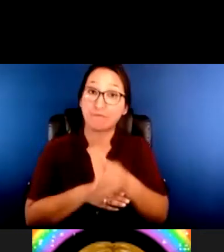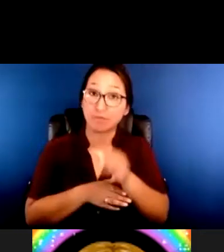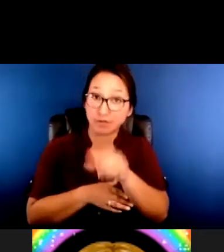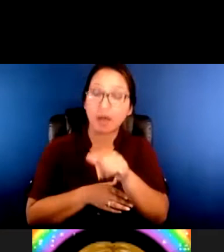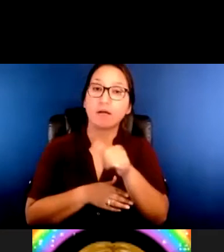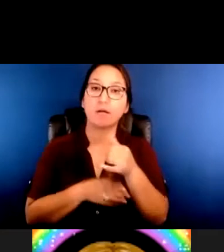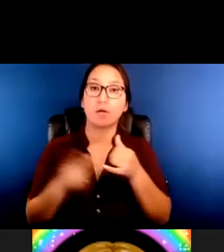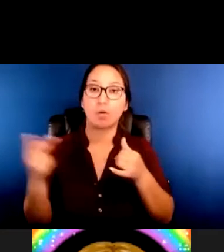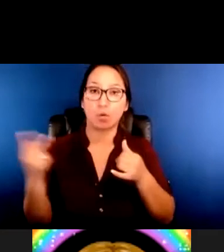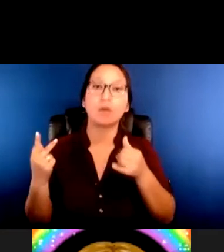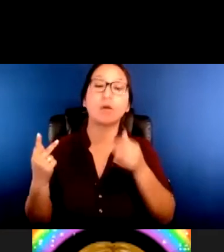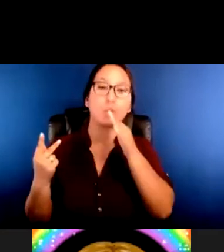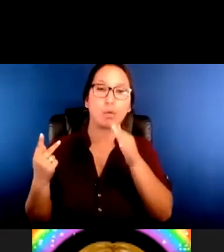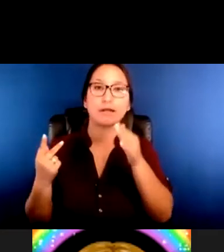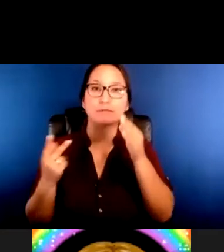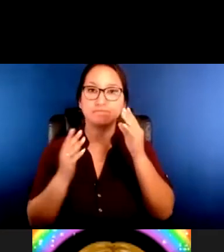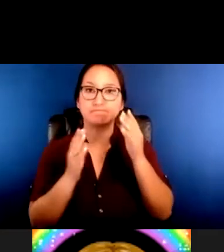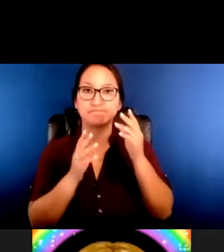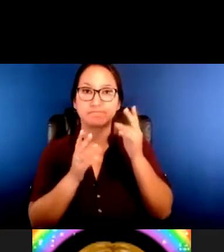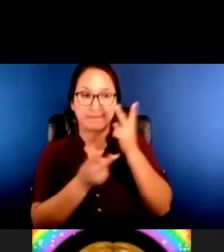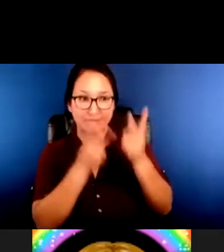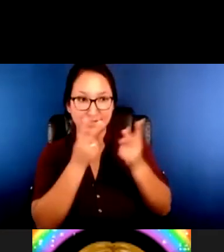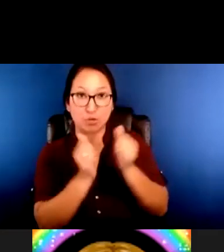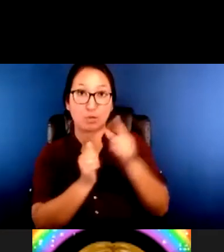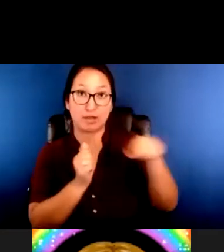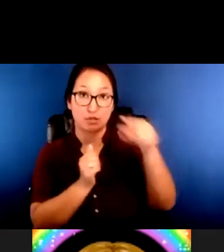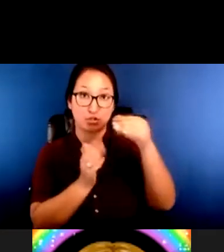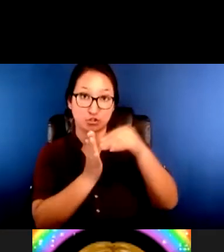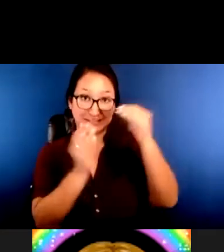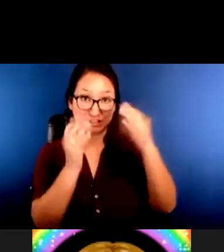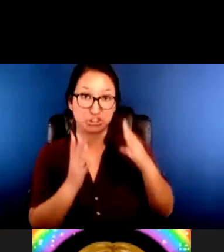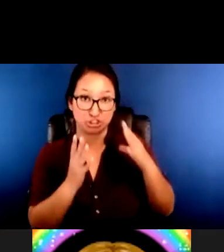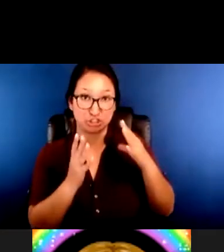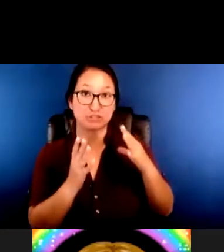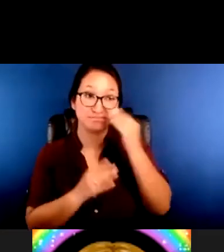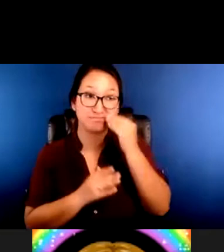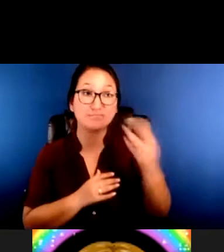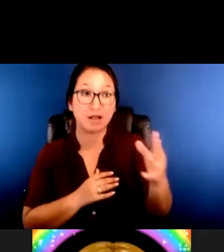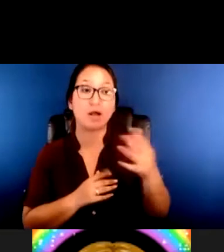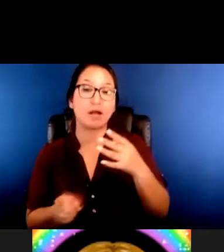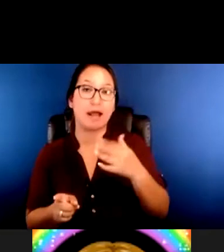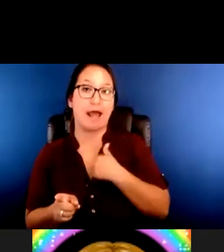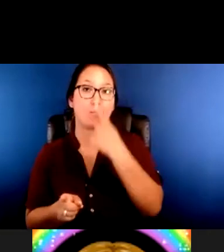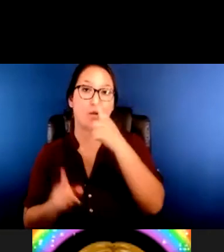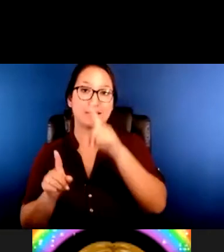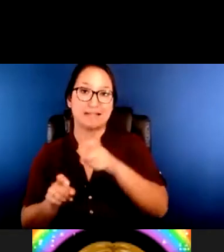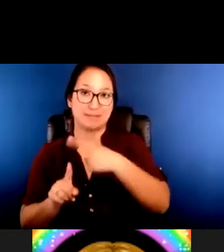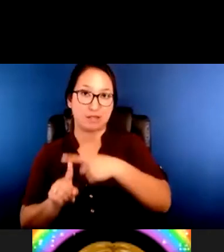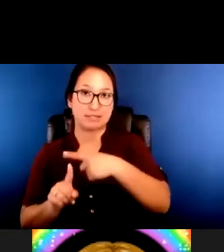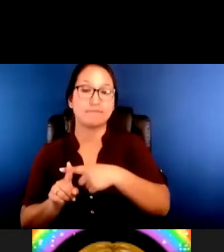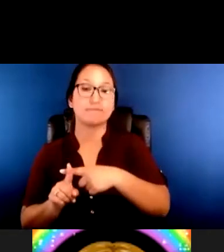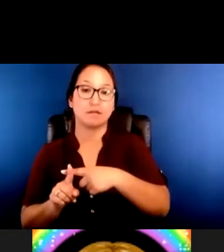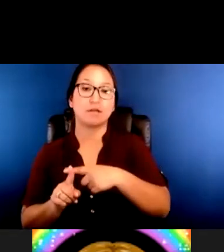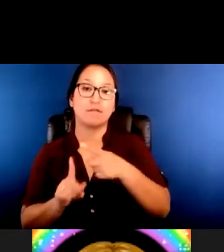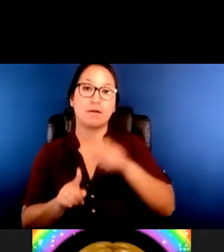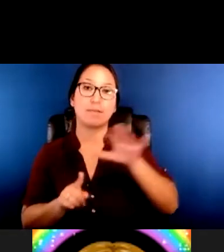teachers face-to-face to let them know, for those teachers who have the student in their class, so that we can let them know that there was a test positive. And then we start making phone